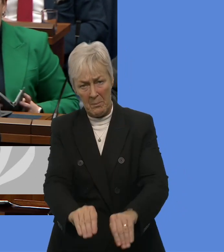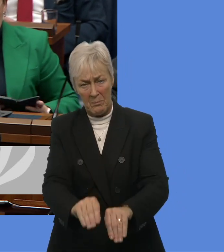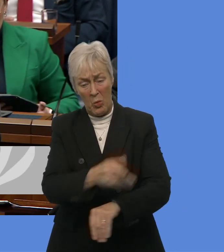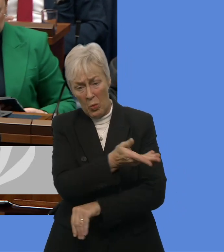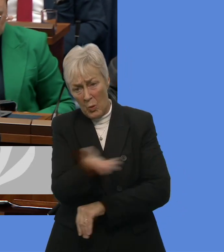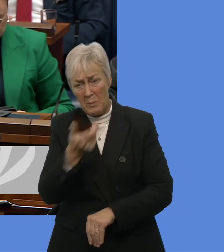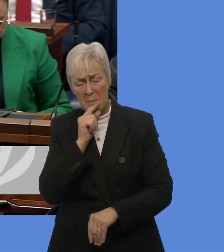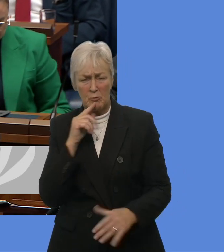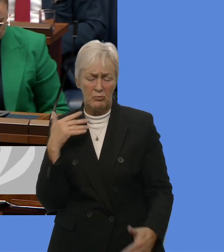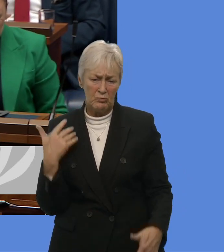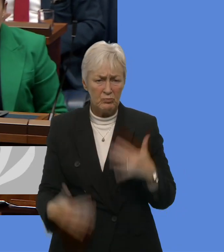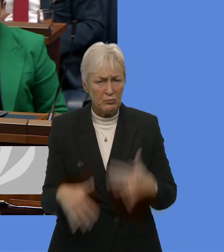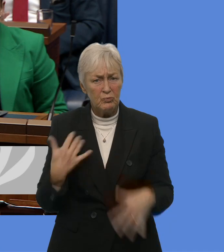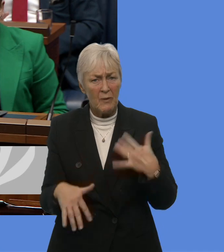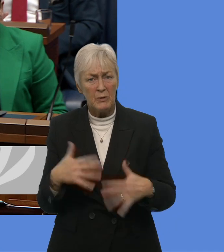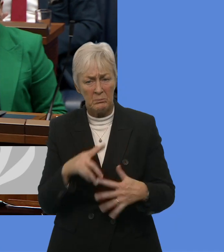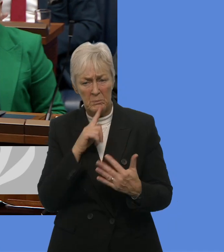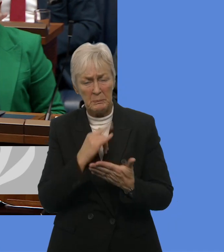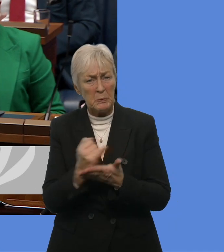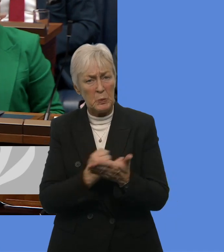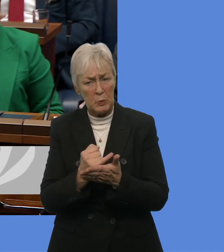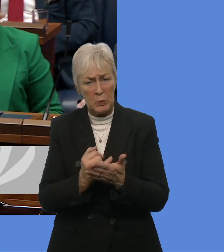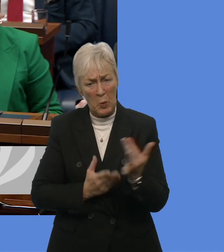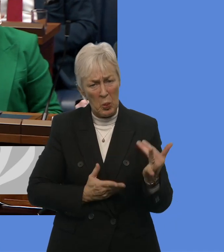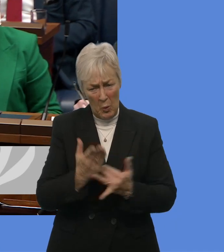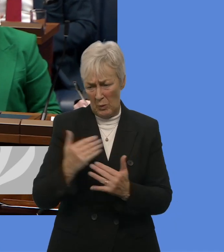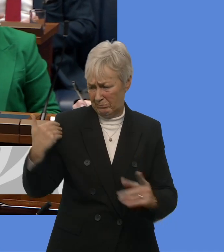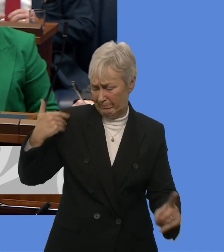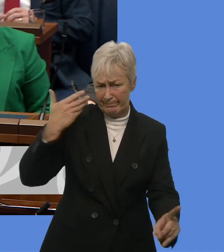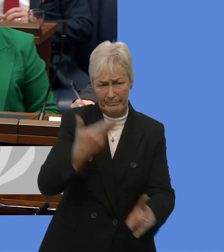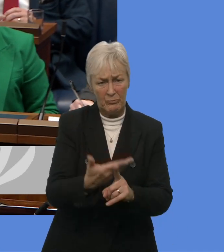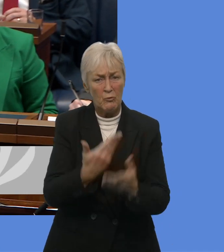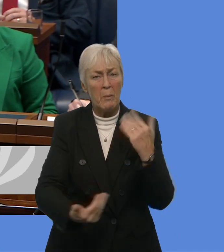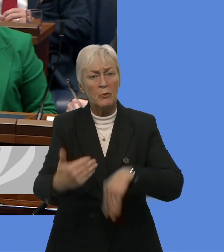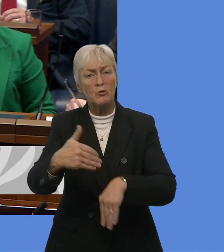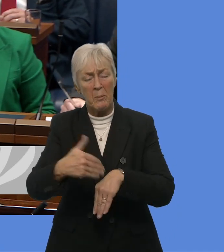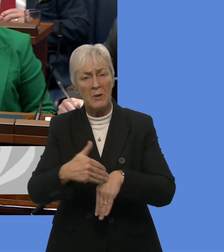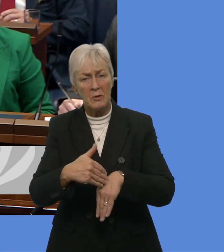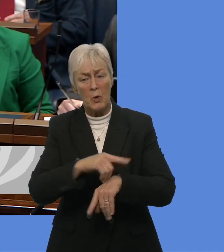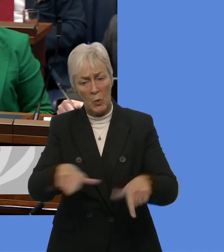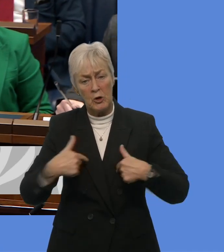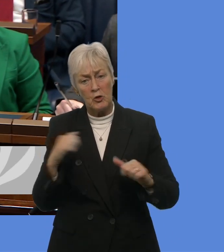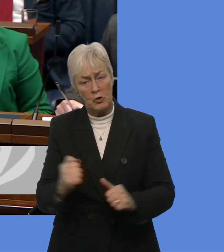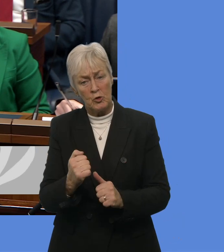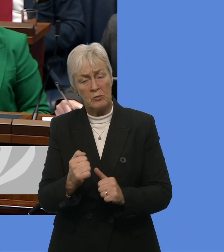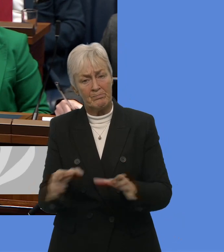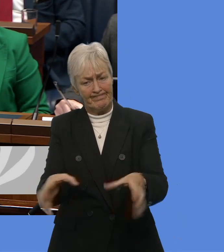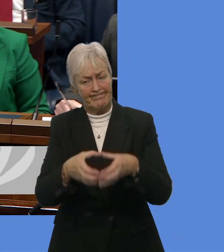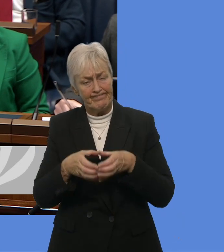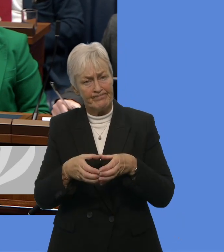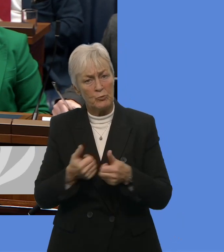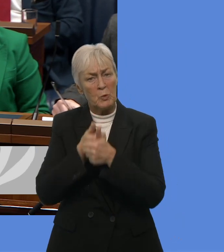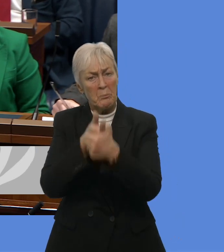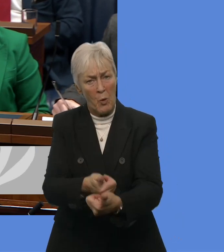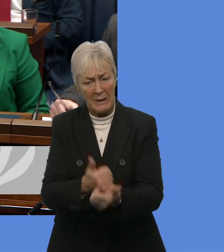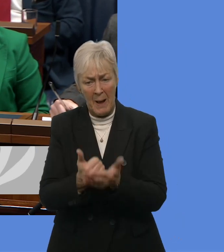survivors have suffered the most in this place over the decades since the Troubles, and we should be there to support and help them. And that's why it's